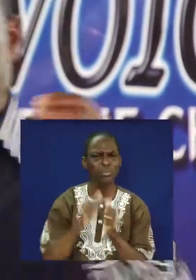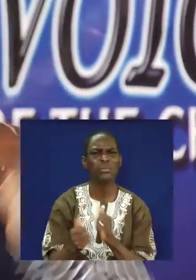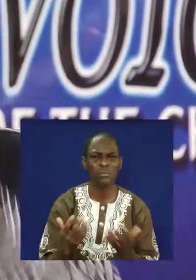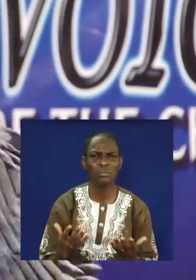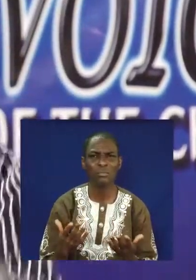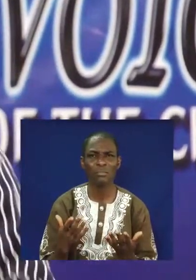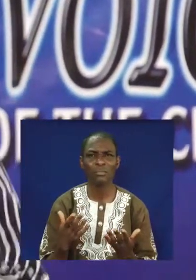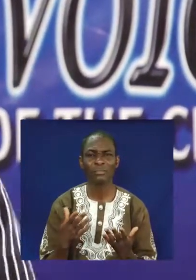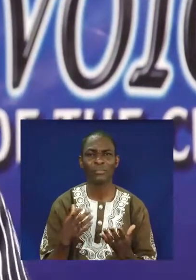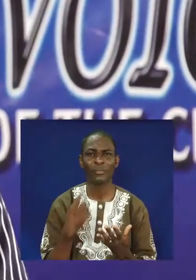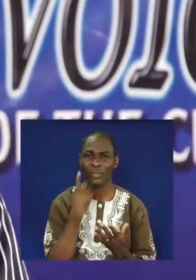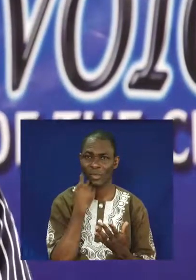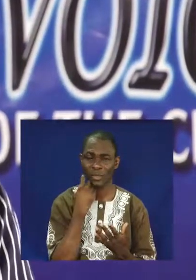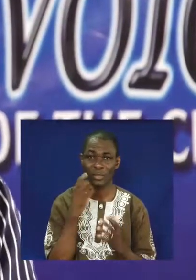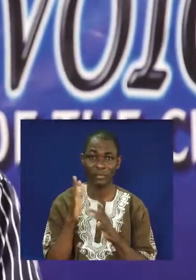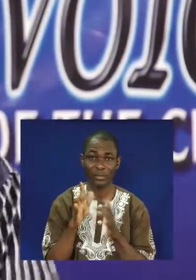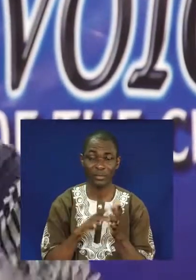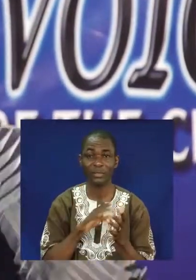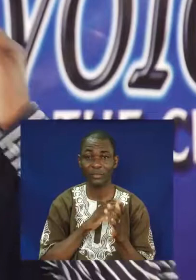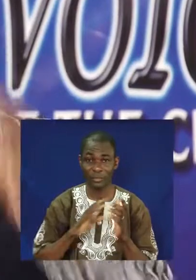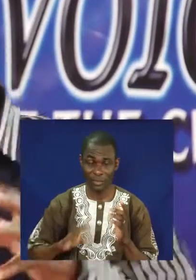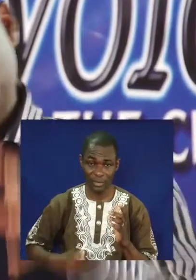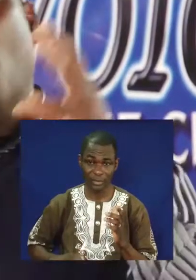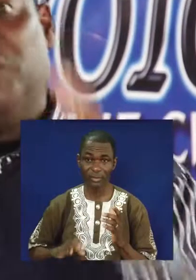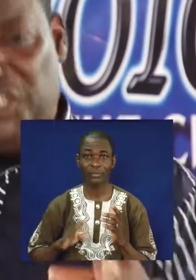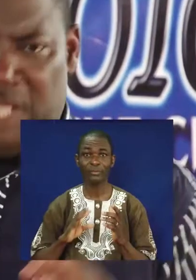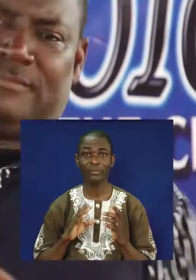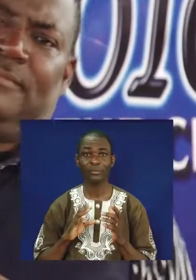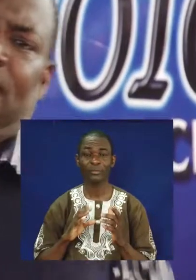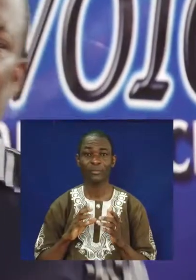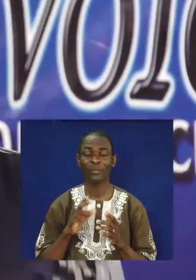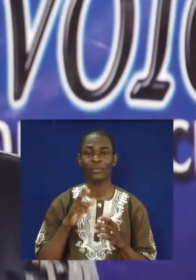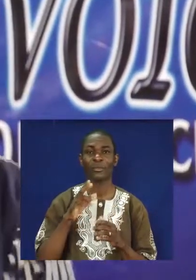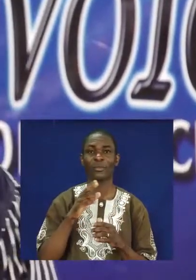na ekom ade no na ebra aso sanka odidie